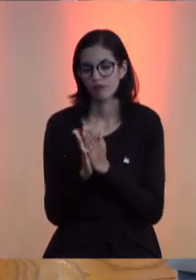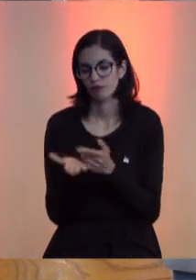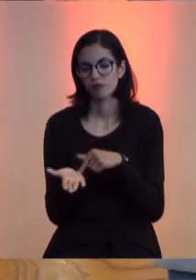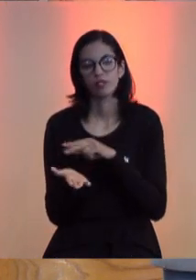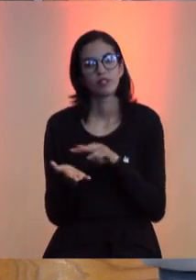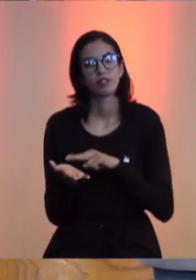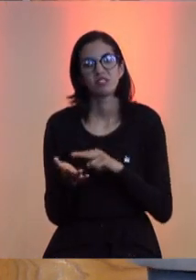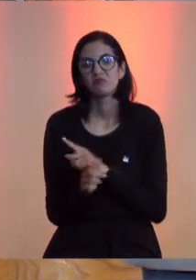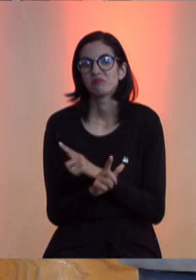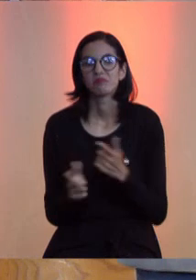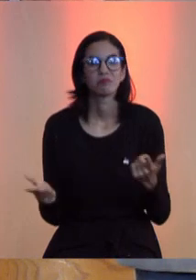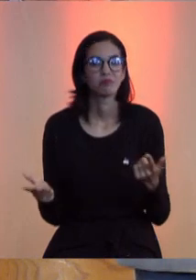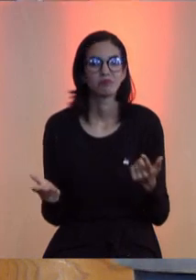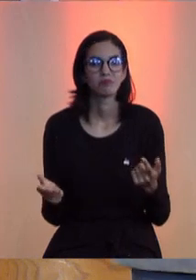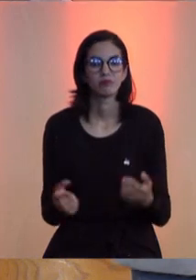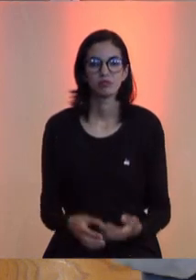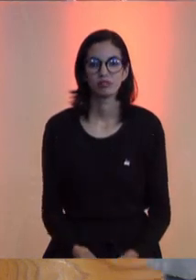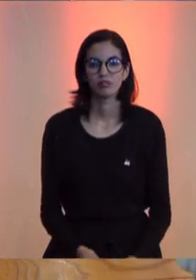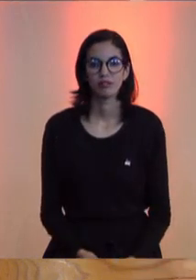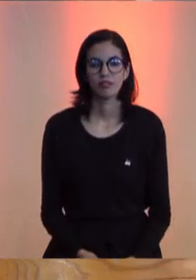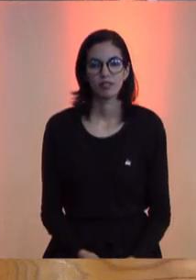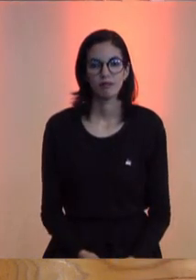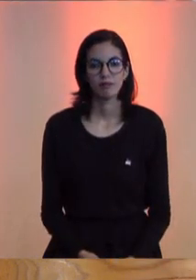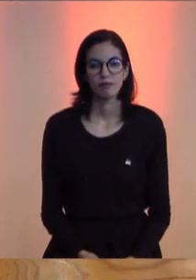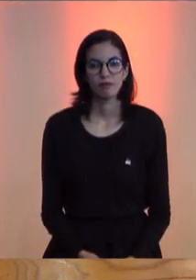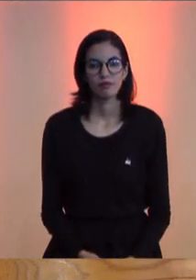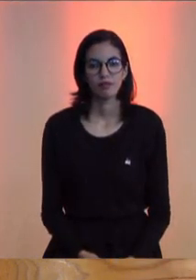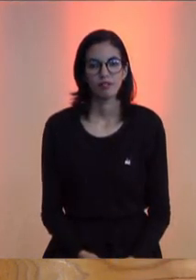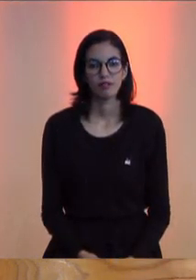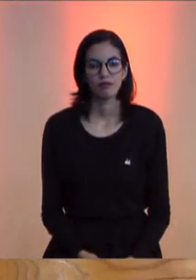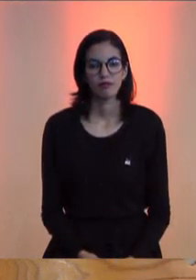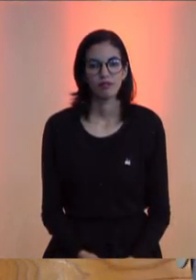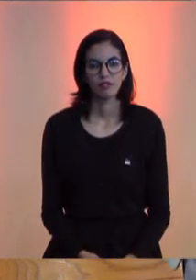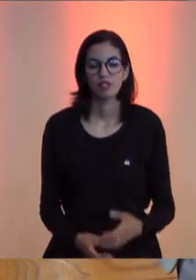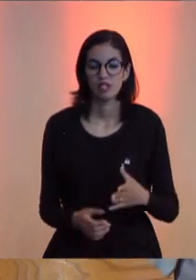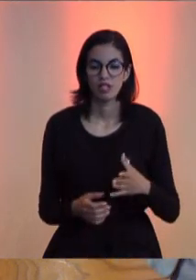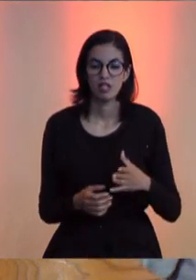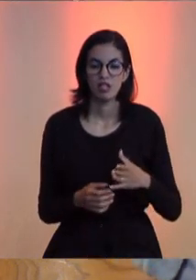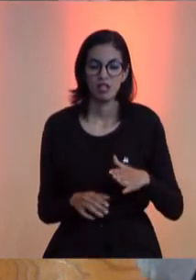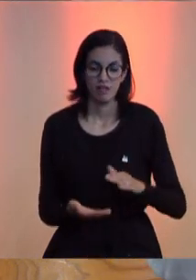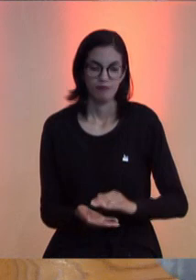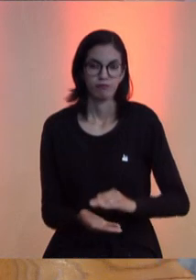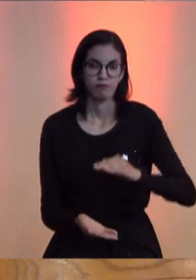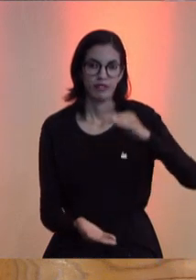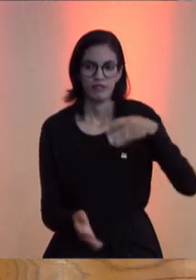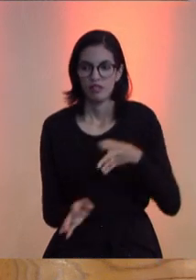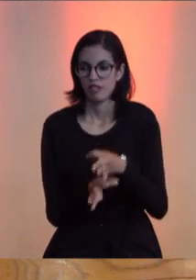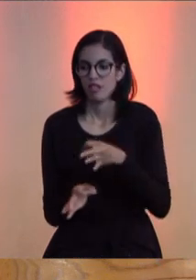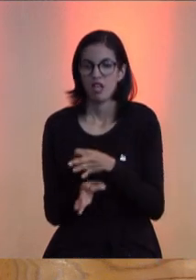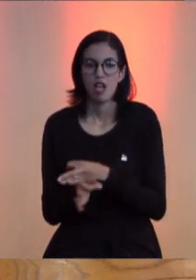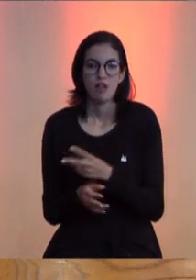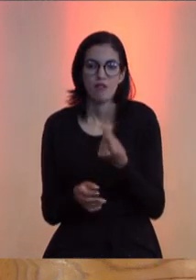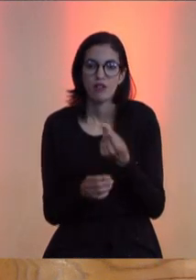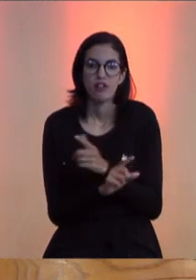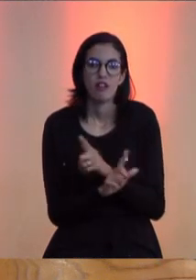raising children without any value. Estamos criando chicos sin valores. And I challenge you as you listen to this sermon